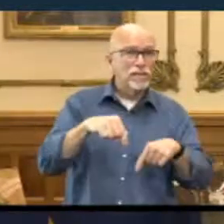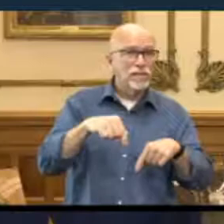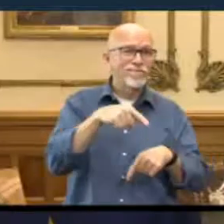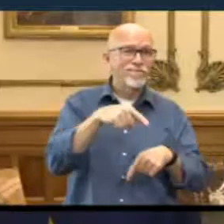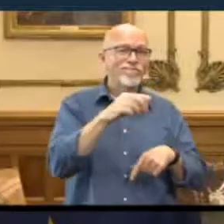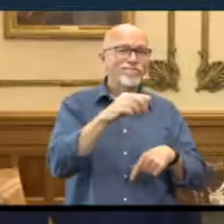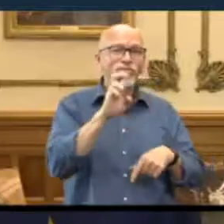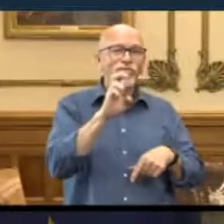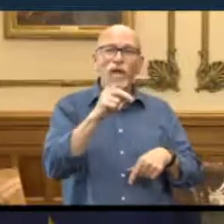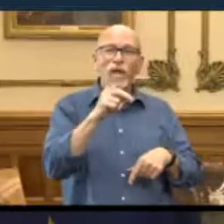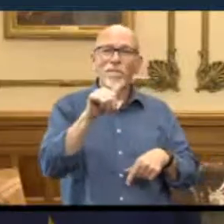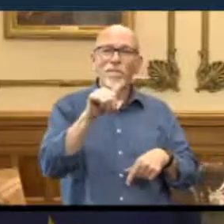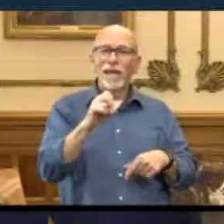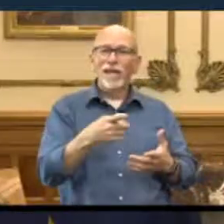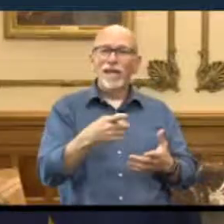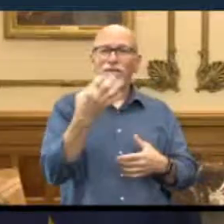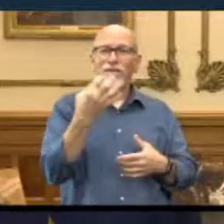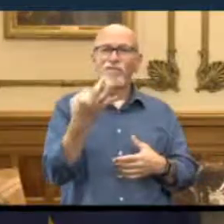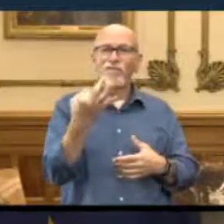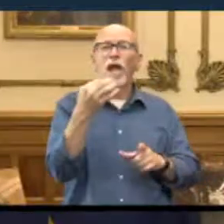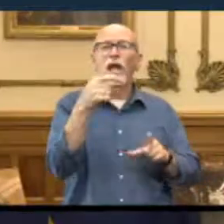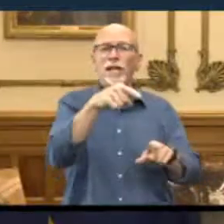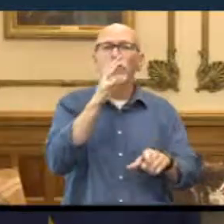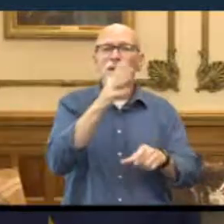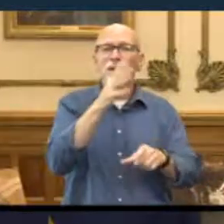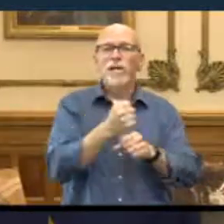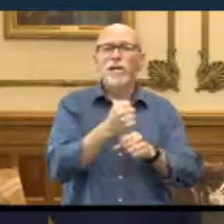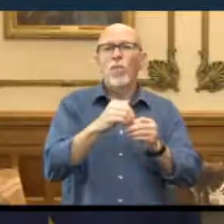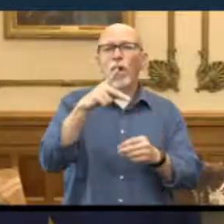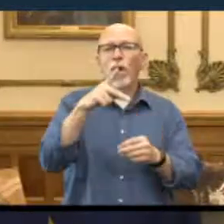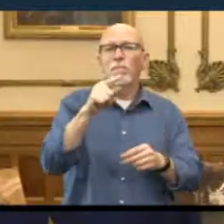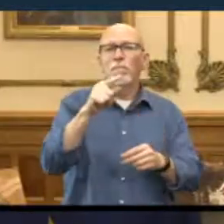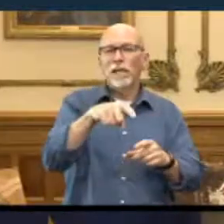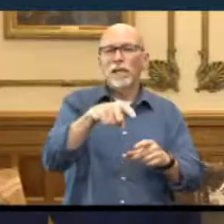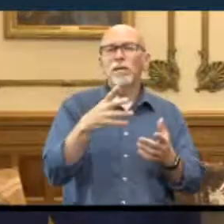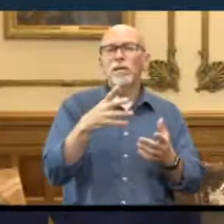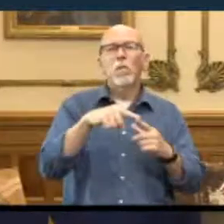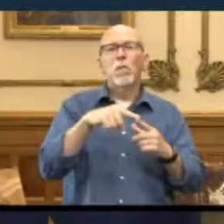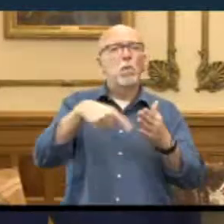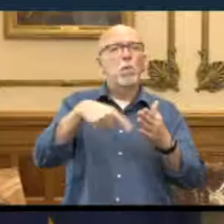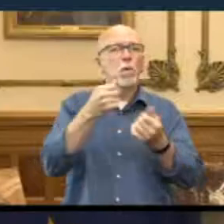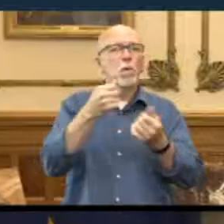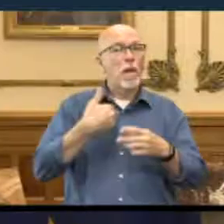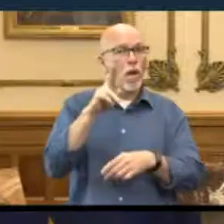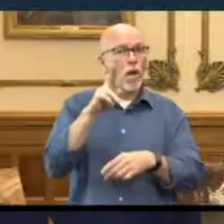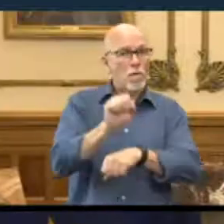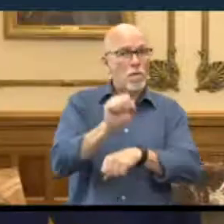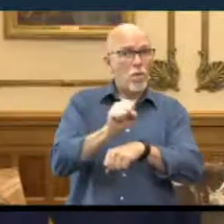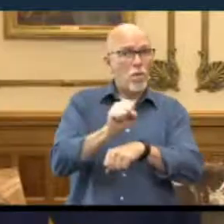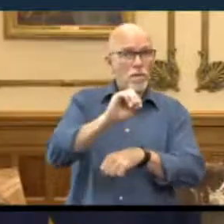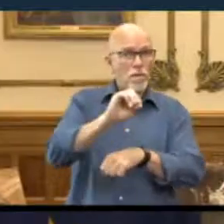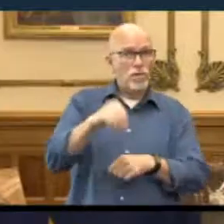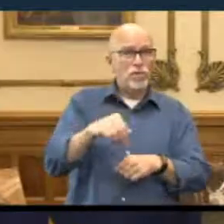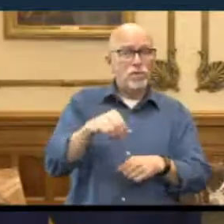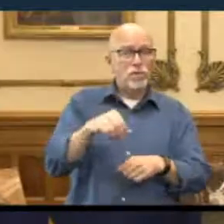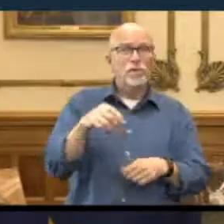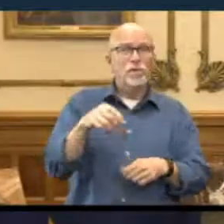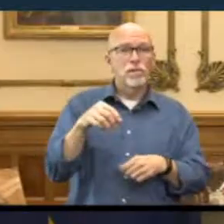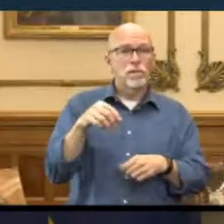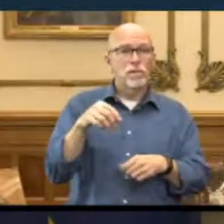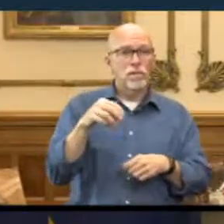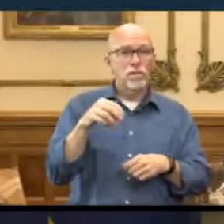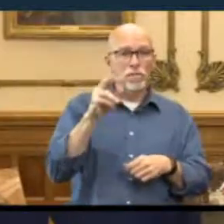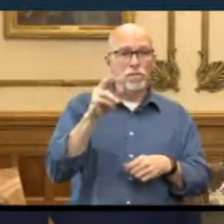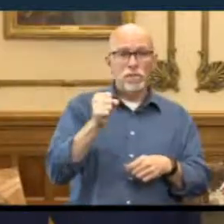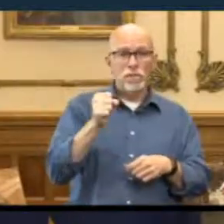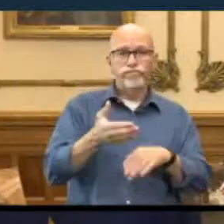gonna, and do his Friday, job I and guess drop Fred off will later, get the I latest think, updates, but, so. you know, our unemployment rate had been Hopefully, at by